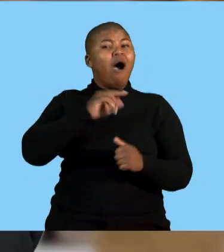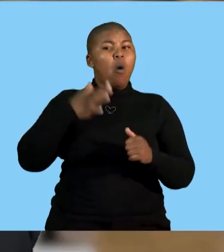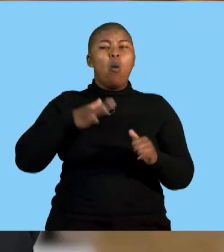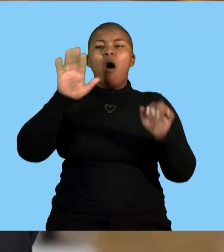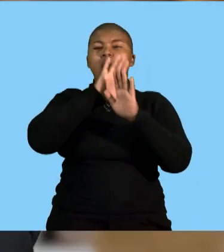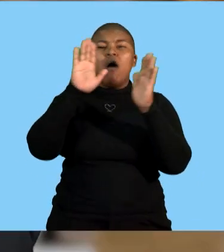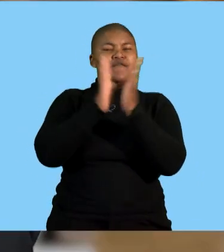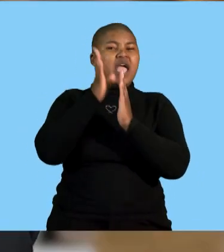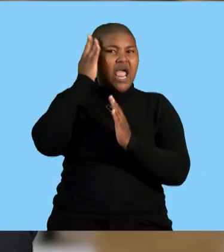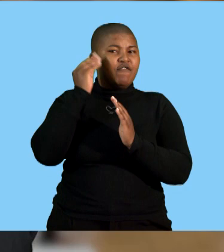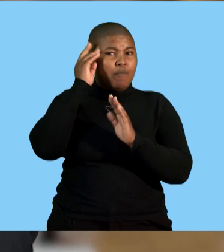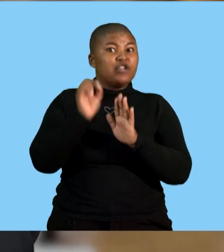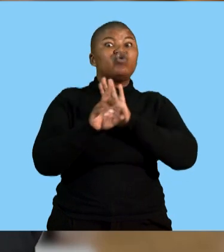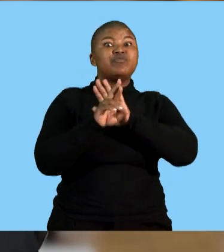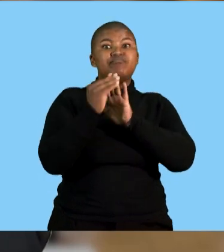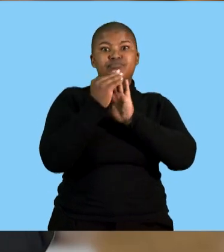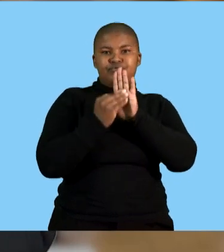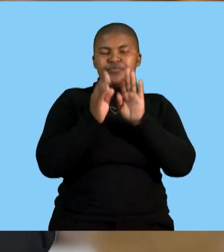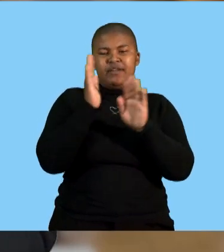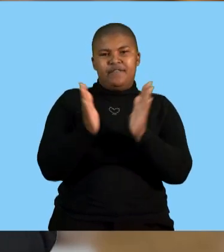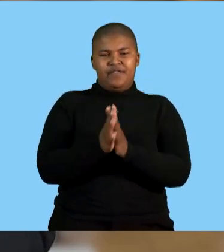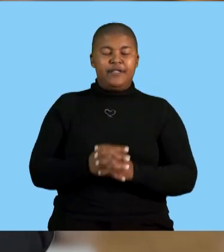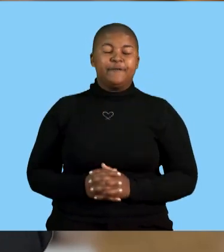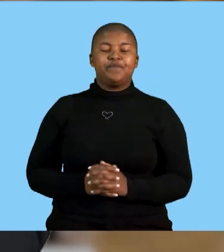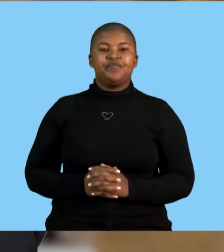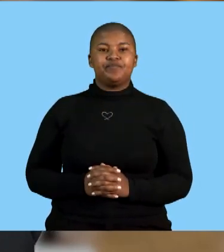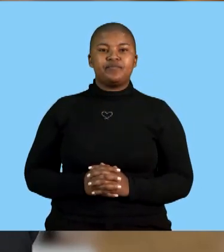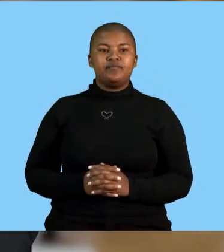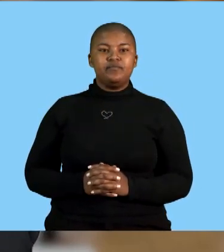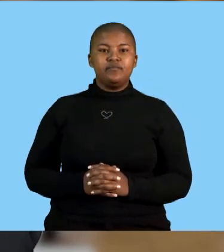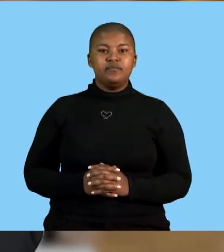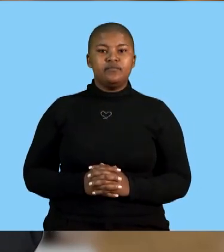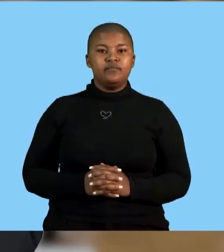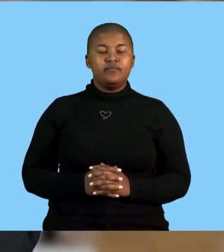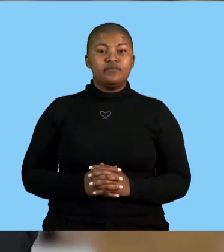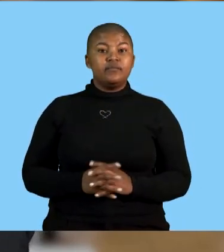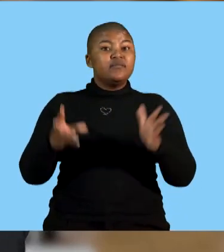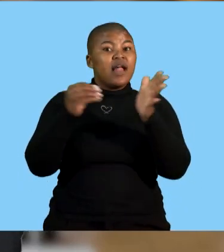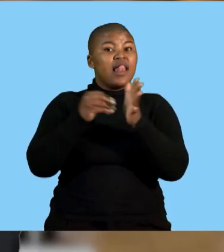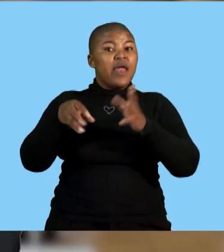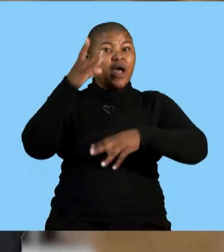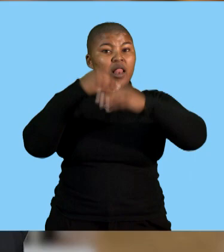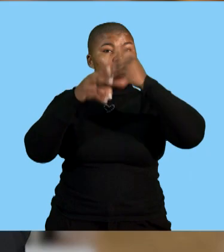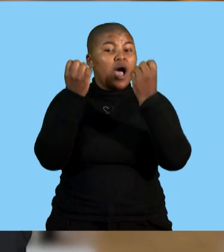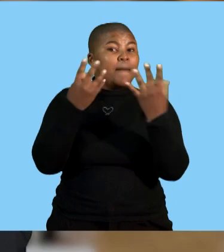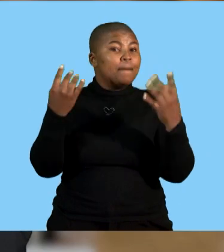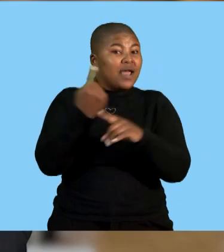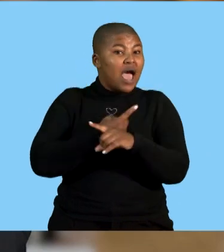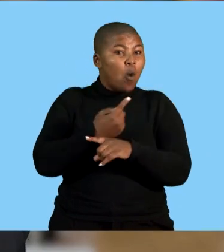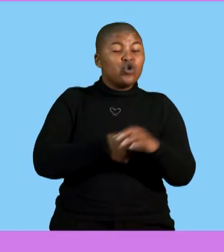results will be represented on the table. Now let us look at the number of hours that learners